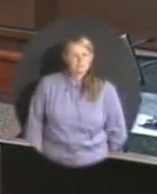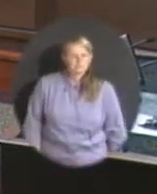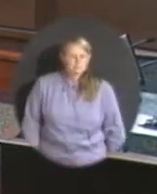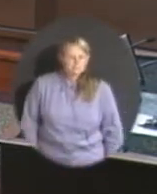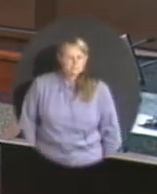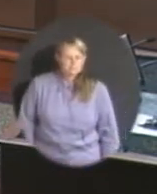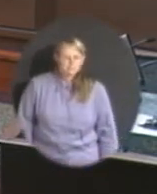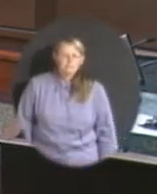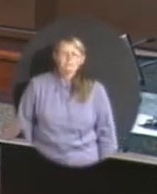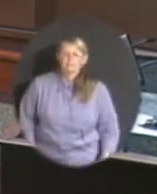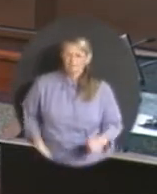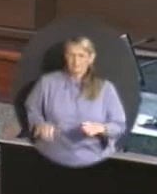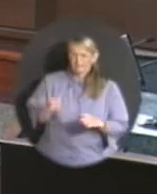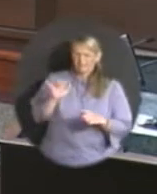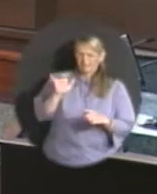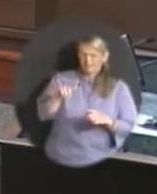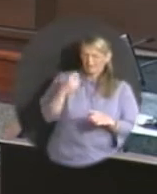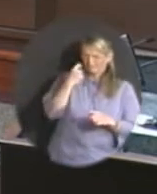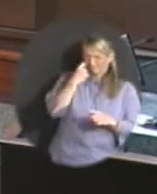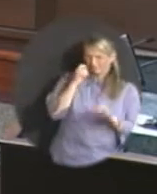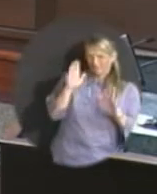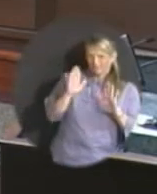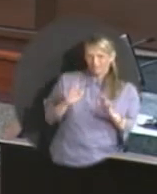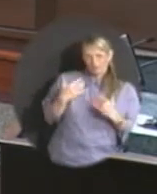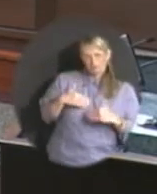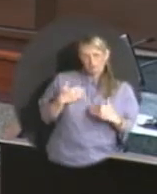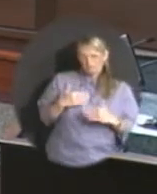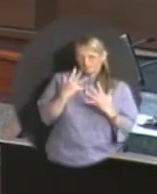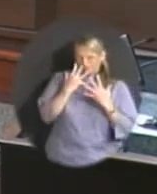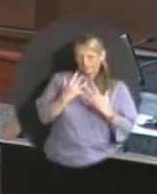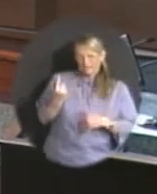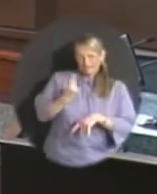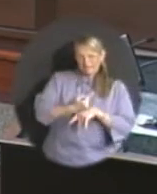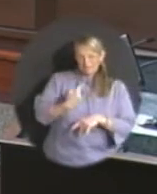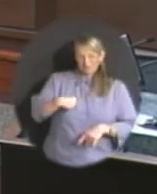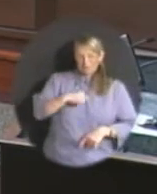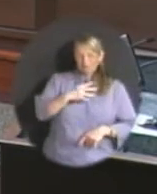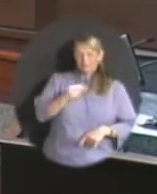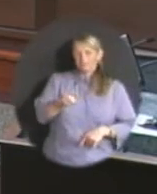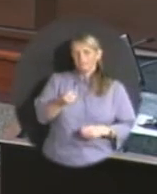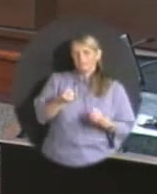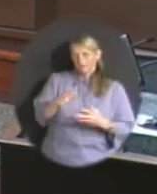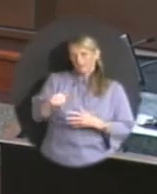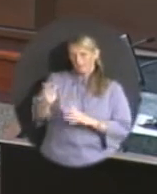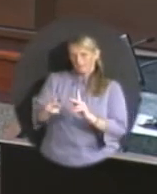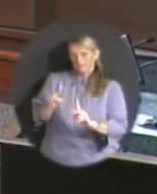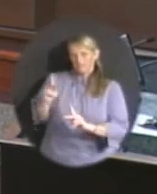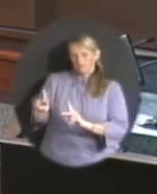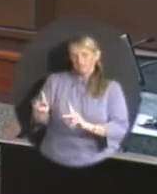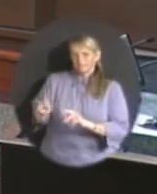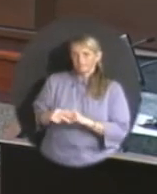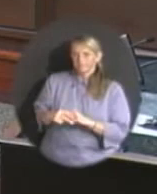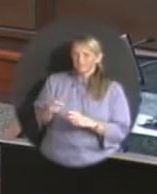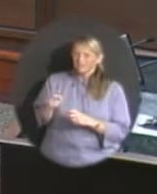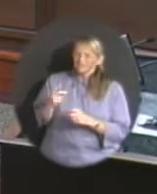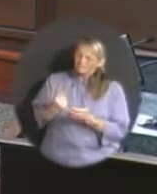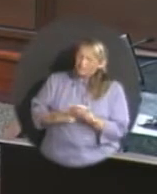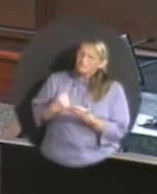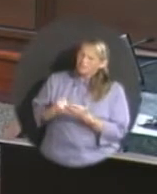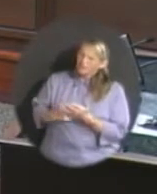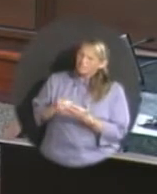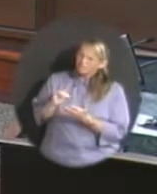It was a sad day for us on Sunday, and I know it was for a lot of other folks. And it's kind of hard to go on sometimes,